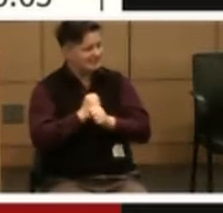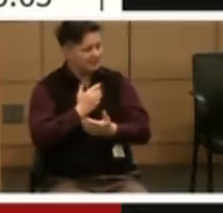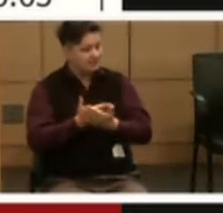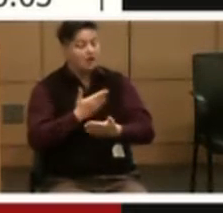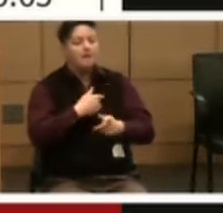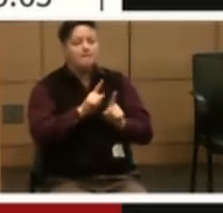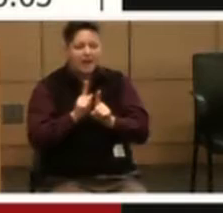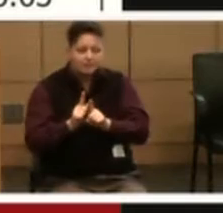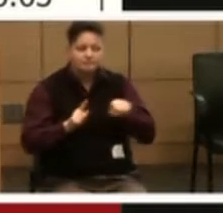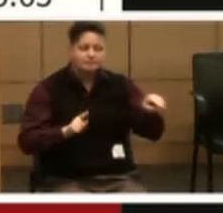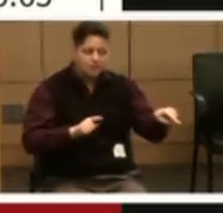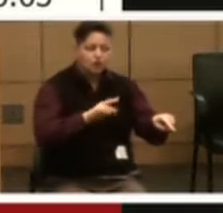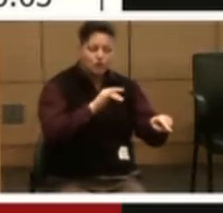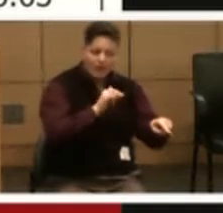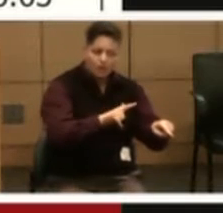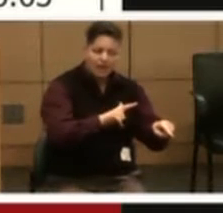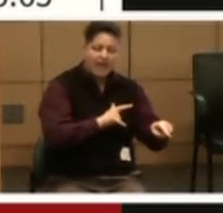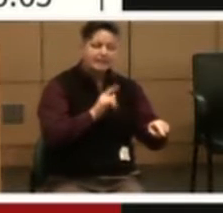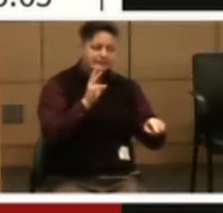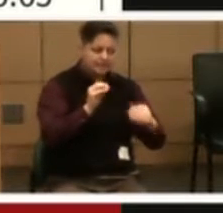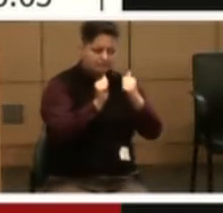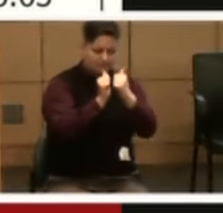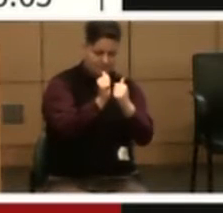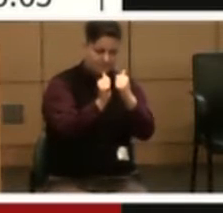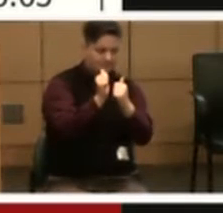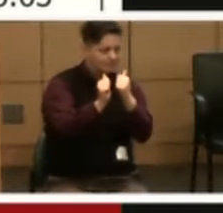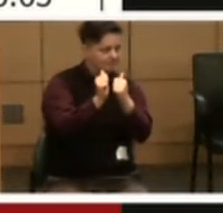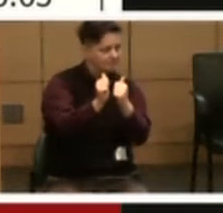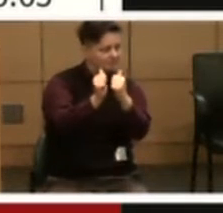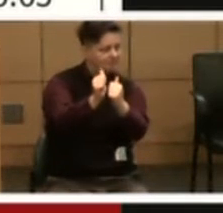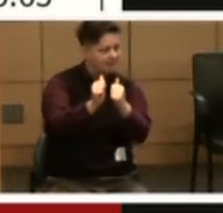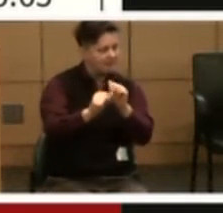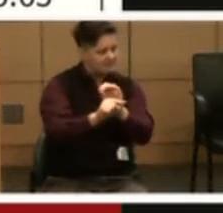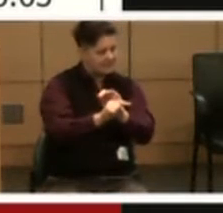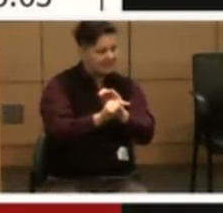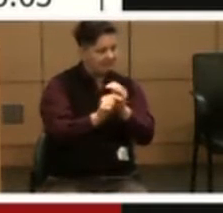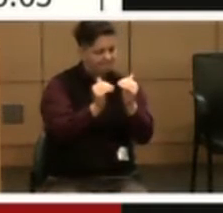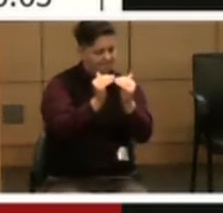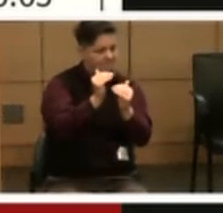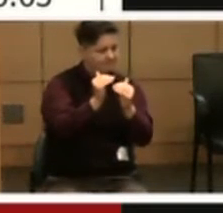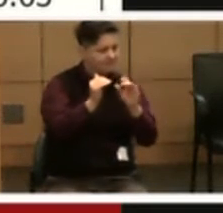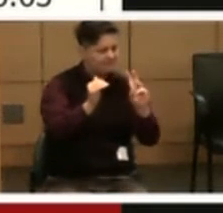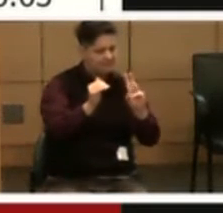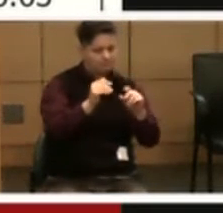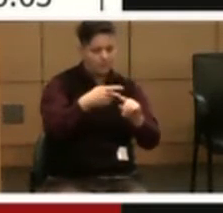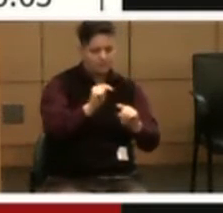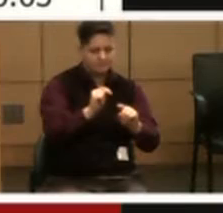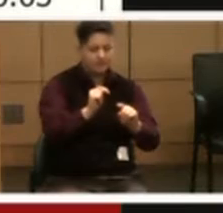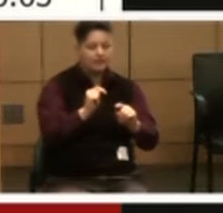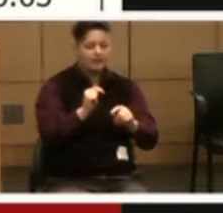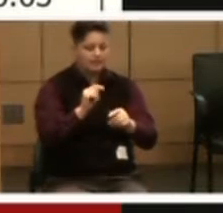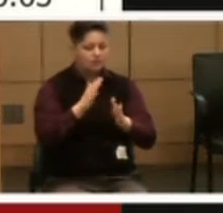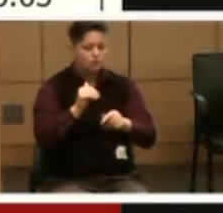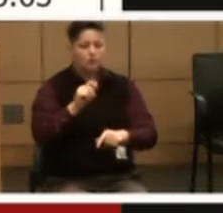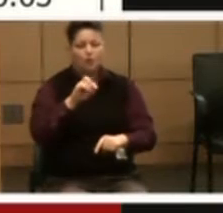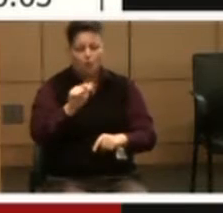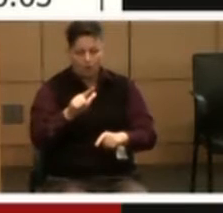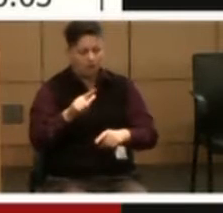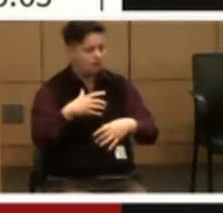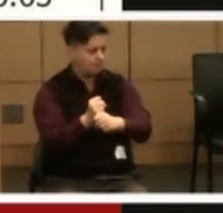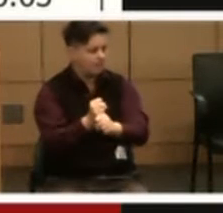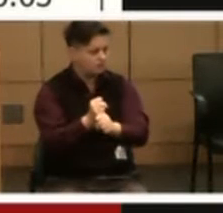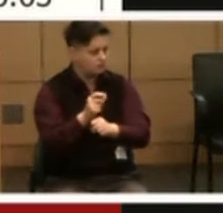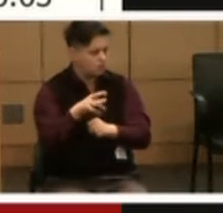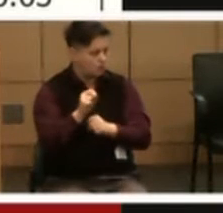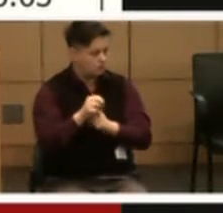persistent almost 6-point difference. That is a negative difference on their oral composite score. So